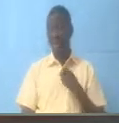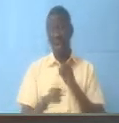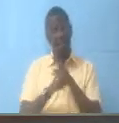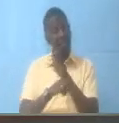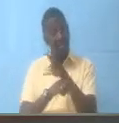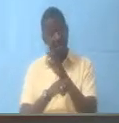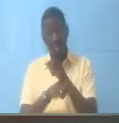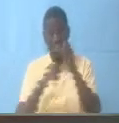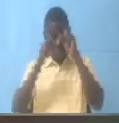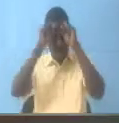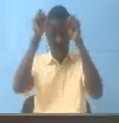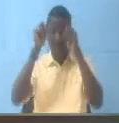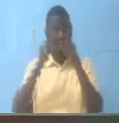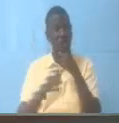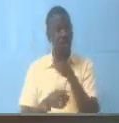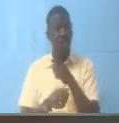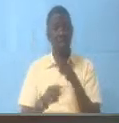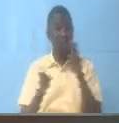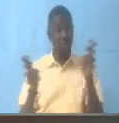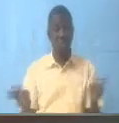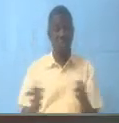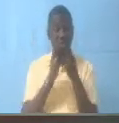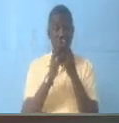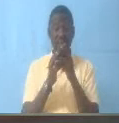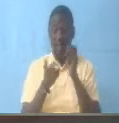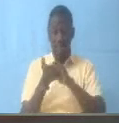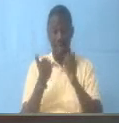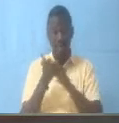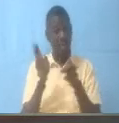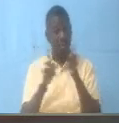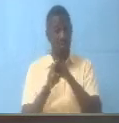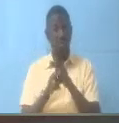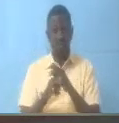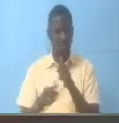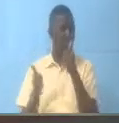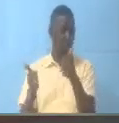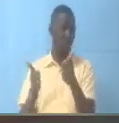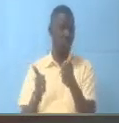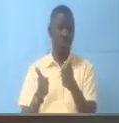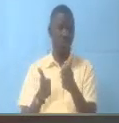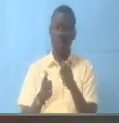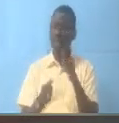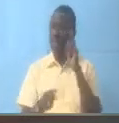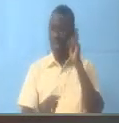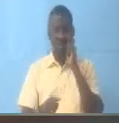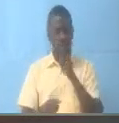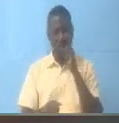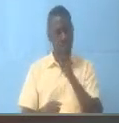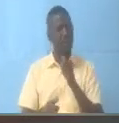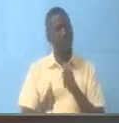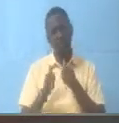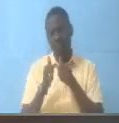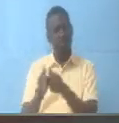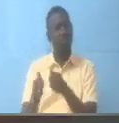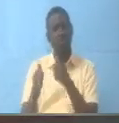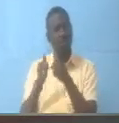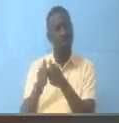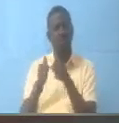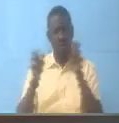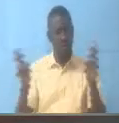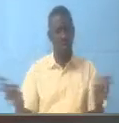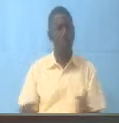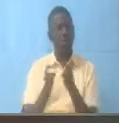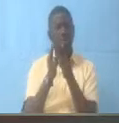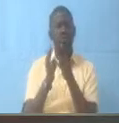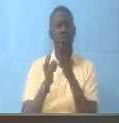sound and that they should, as much as possible, follow them. li ma leen wax rek mooy ràññeef yooyu de nekk na